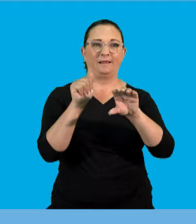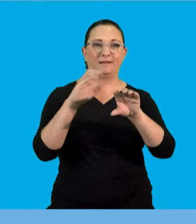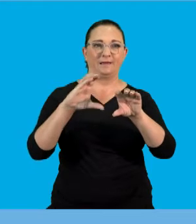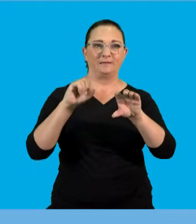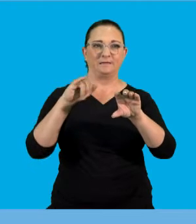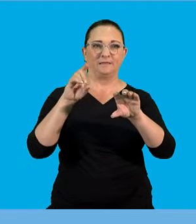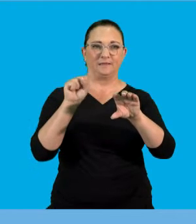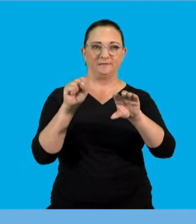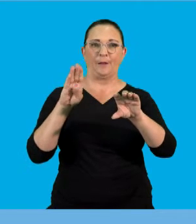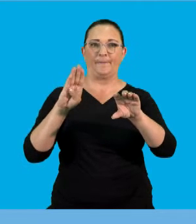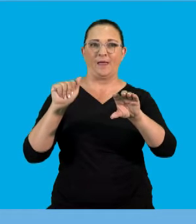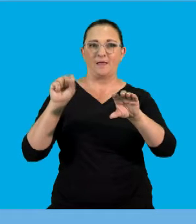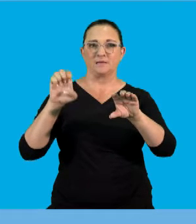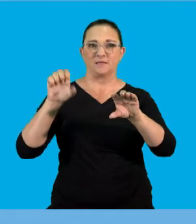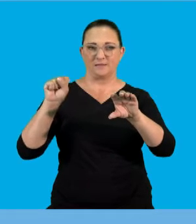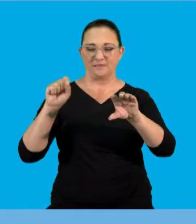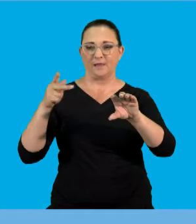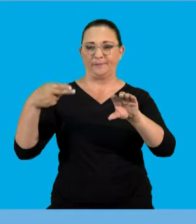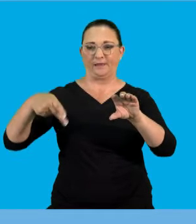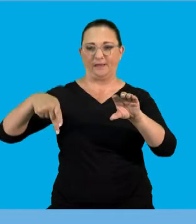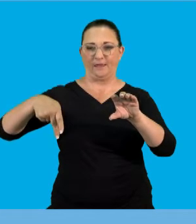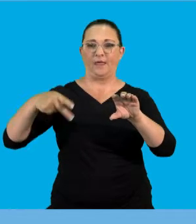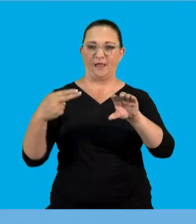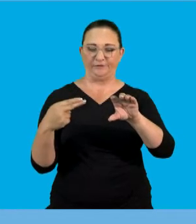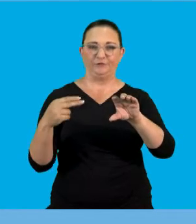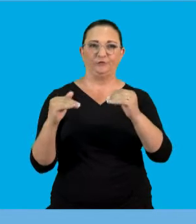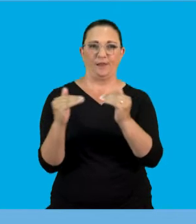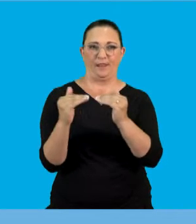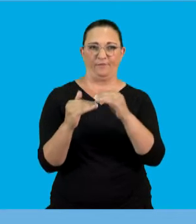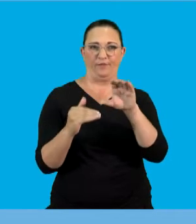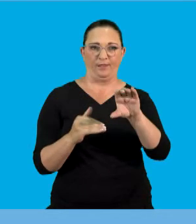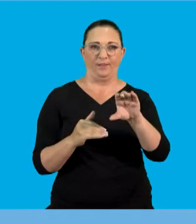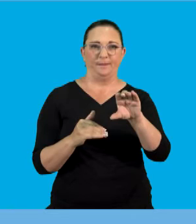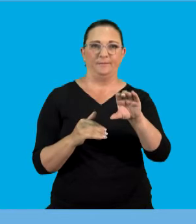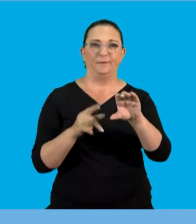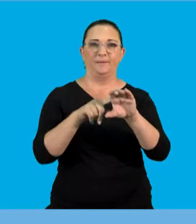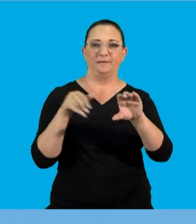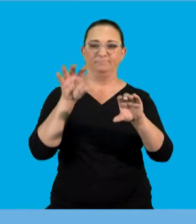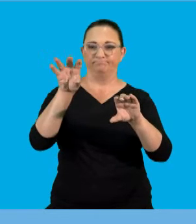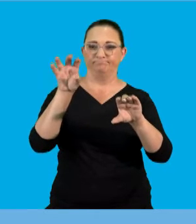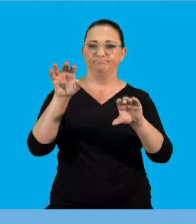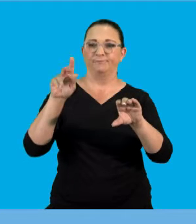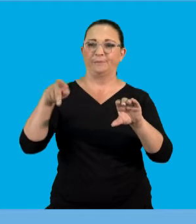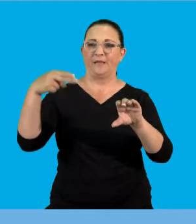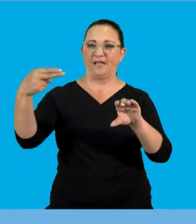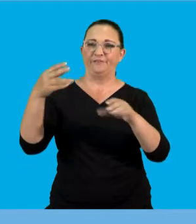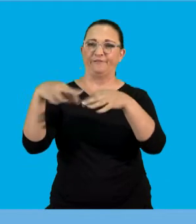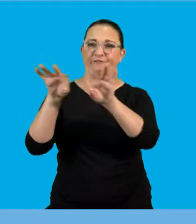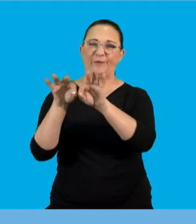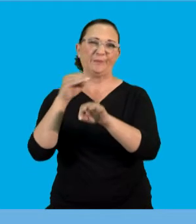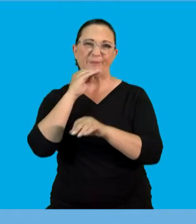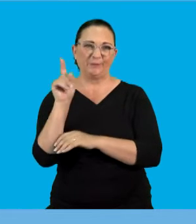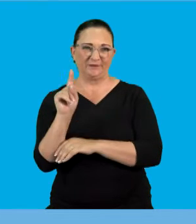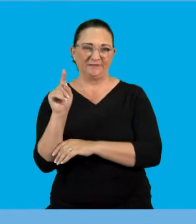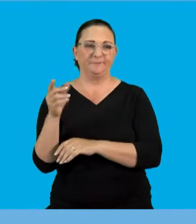is acids, bases, and the pH value. Now within that, we're going to start by looking at the concept of the pH value.